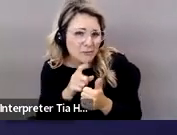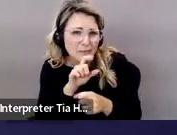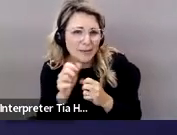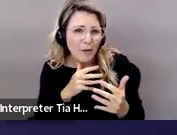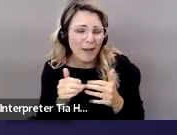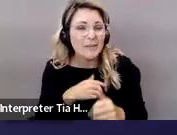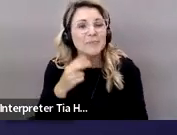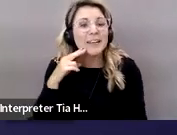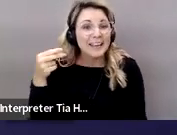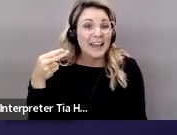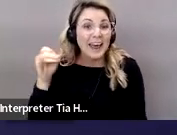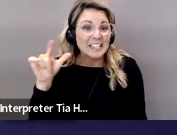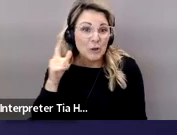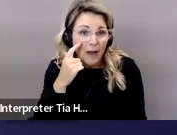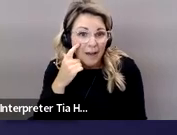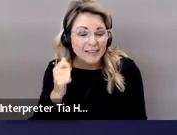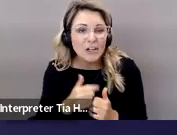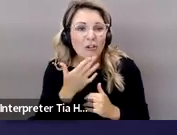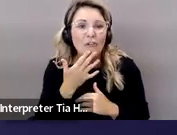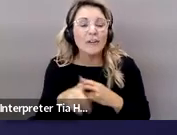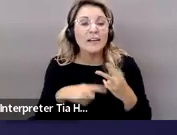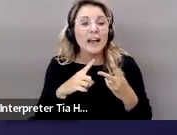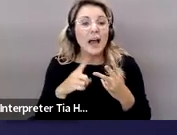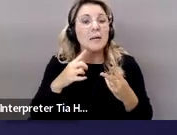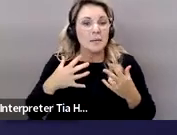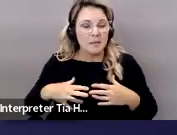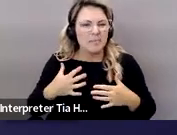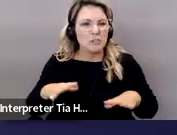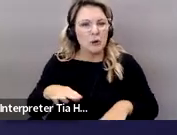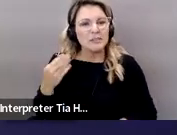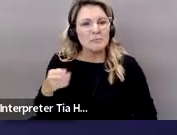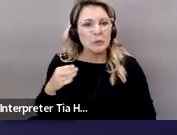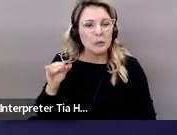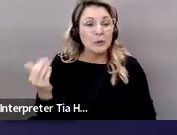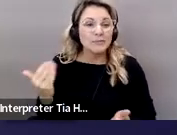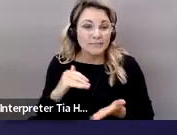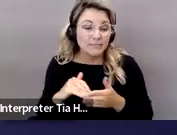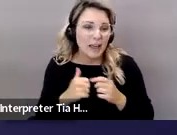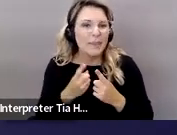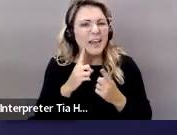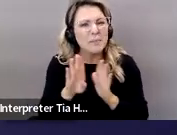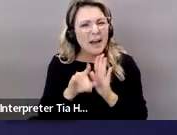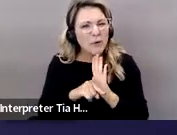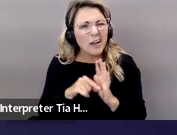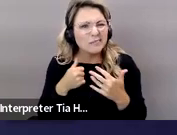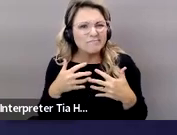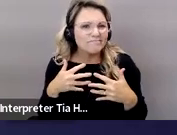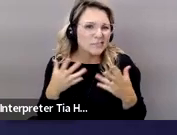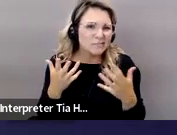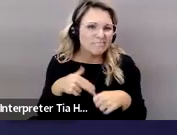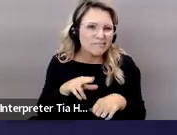hazel colored eyes. I'm also wearing a blue shirt today, and I'm sitting in front of a nondescript background